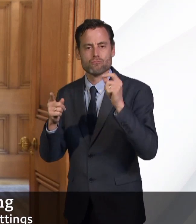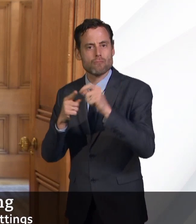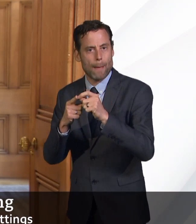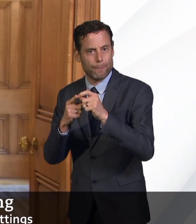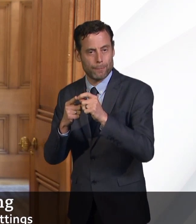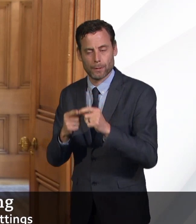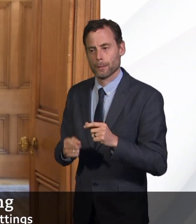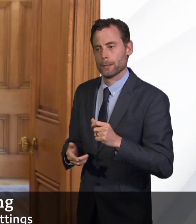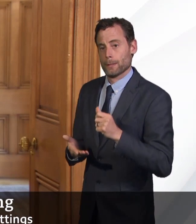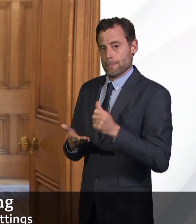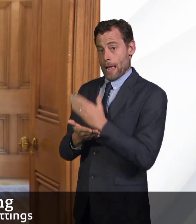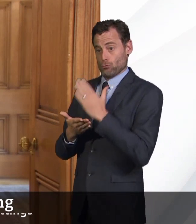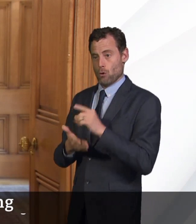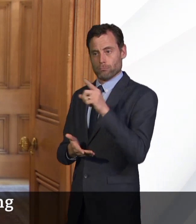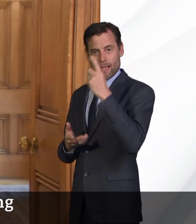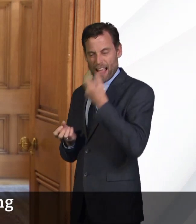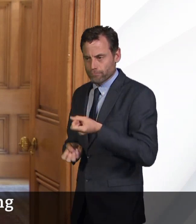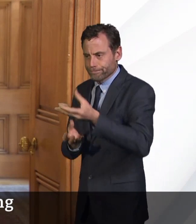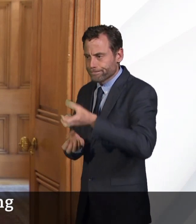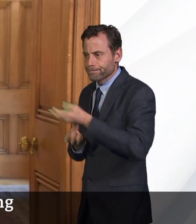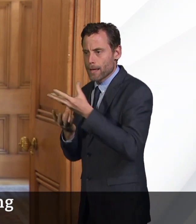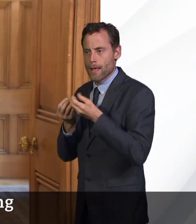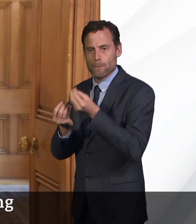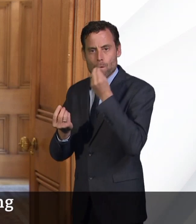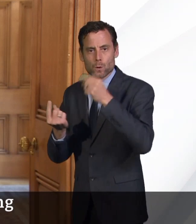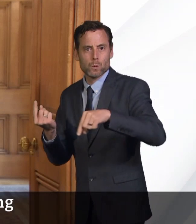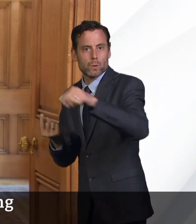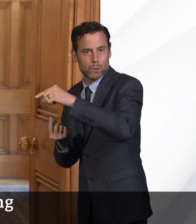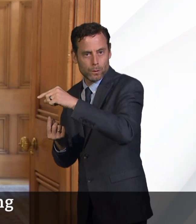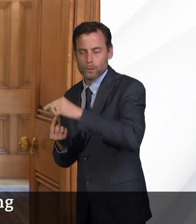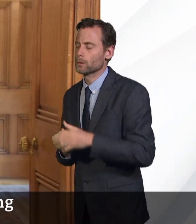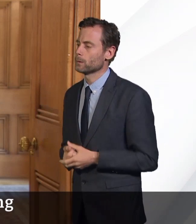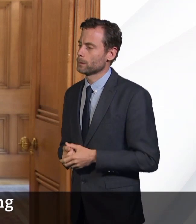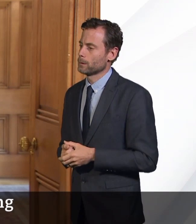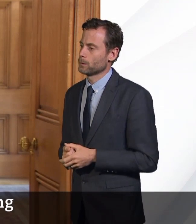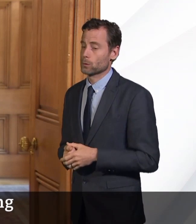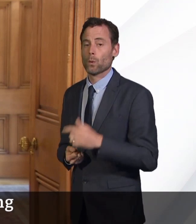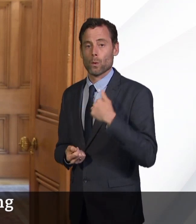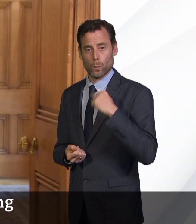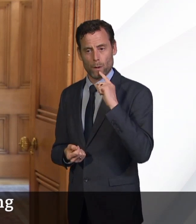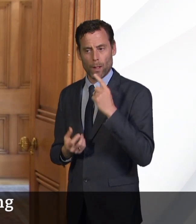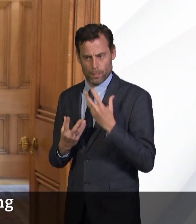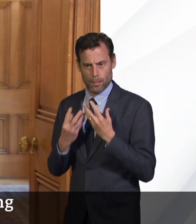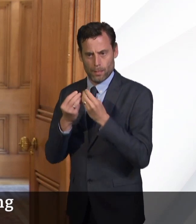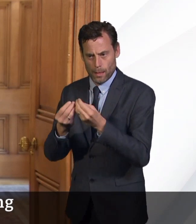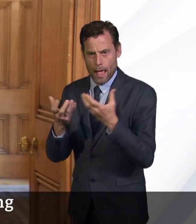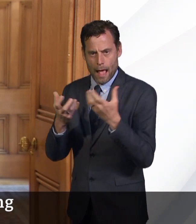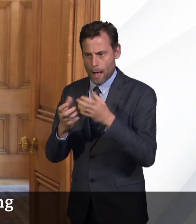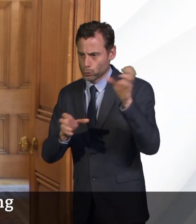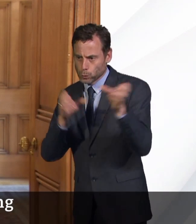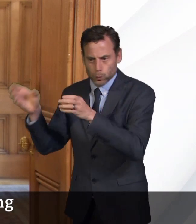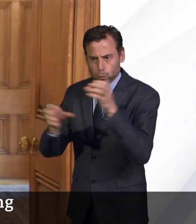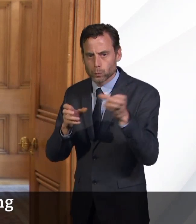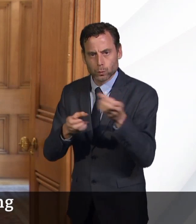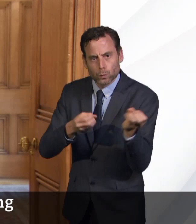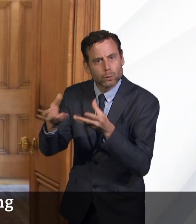the food redistribution work that they already do, and will significantly expand their sourcing capacity. They